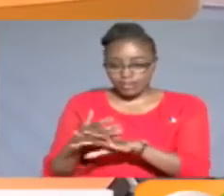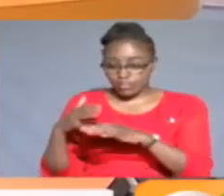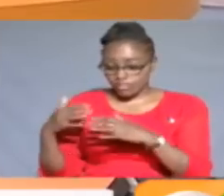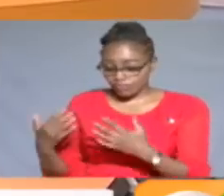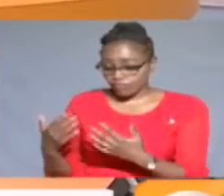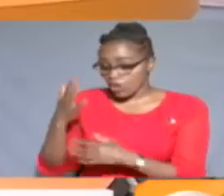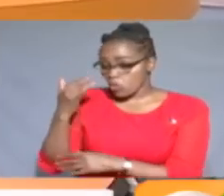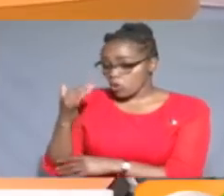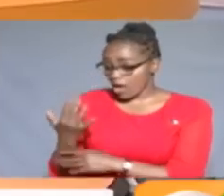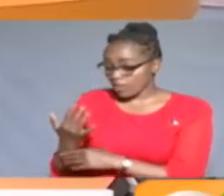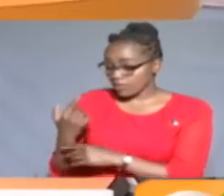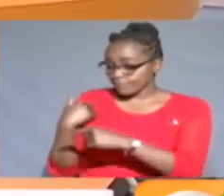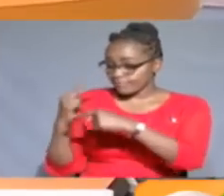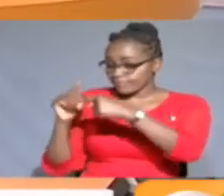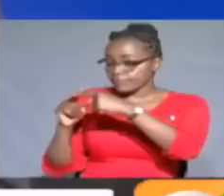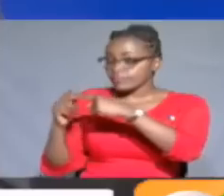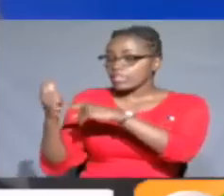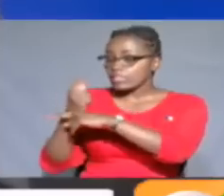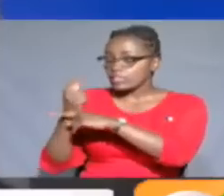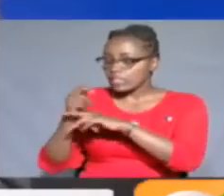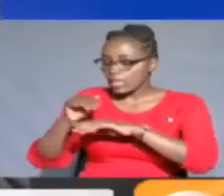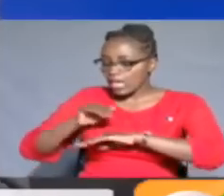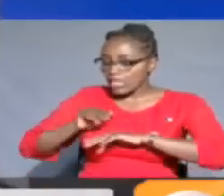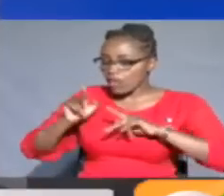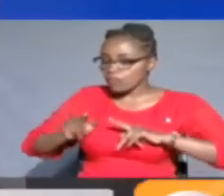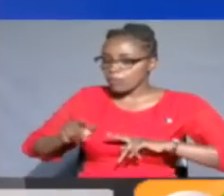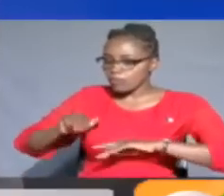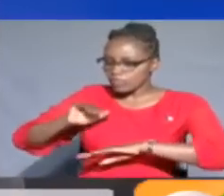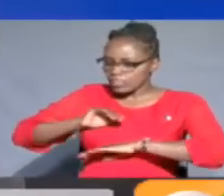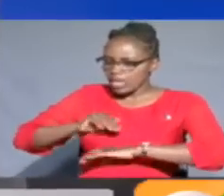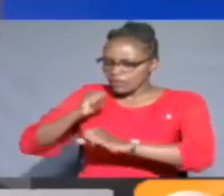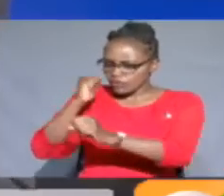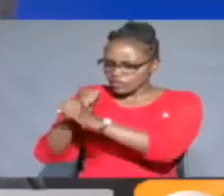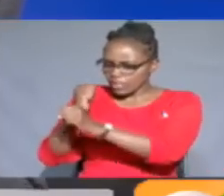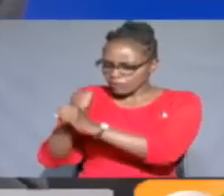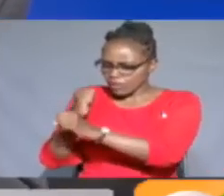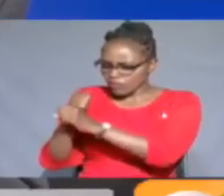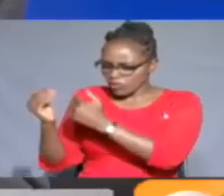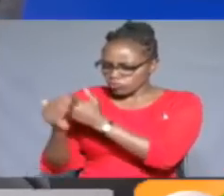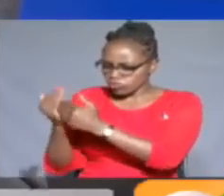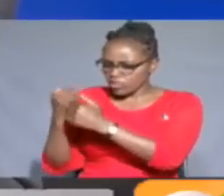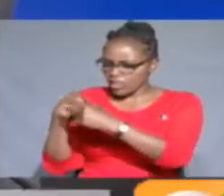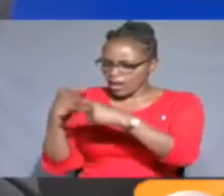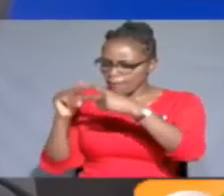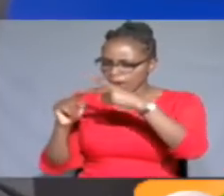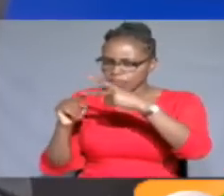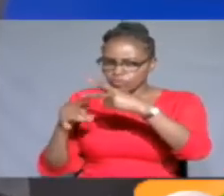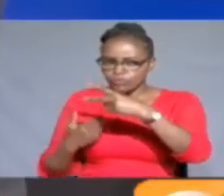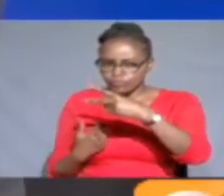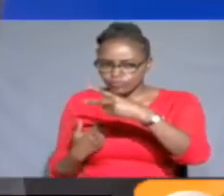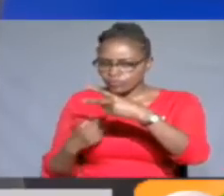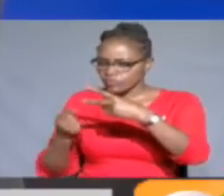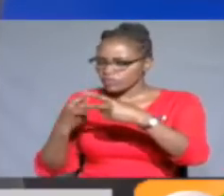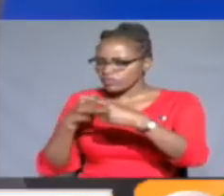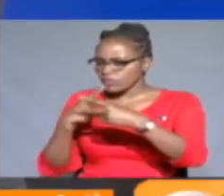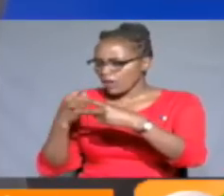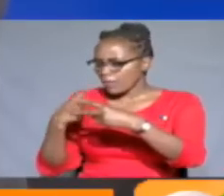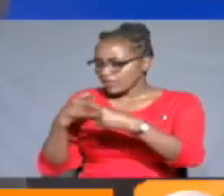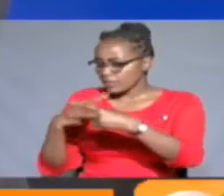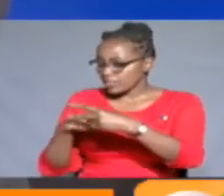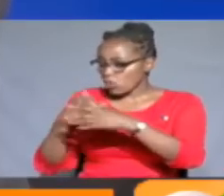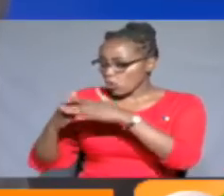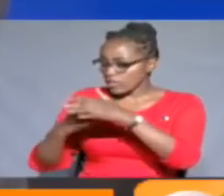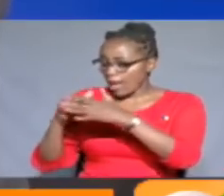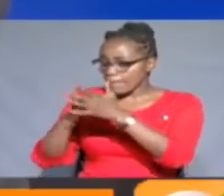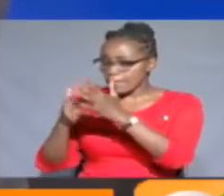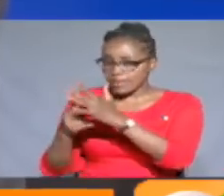one, they have trained enough people so that they have enough staff to look at it. Mm-hmm. Two, they are in their pharmaceutical industry, they